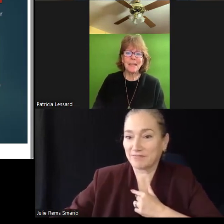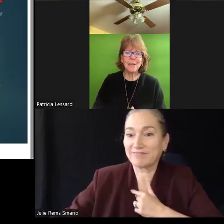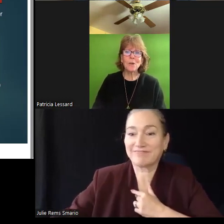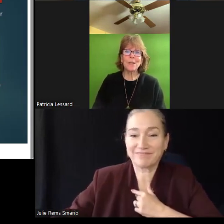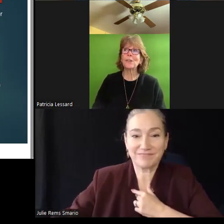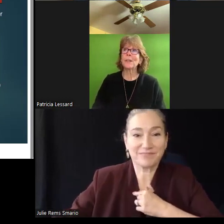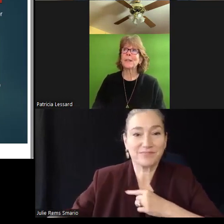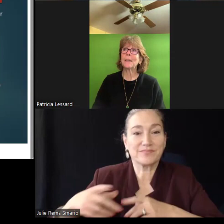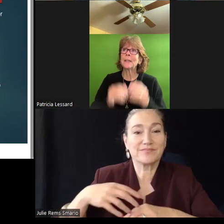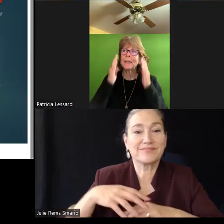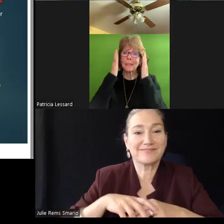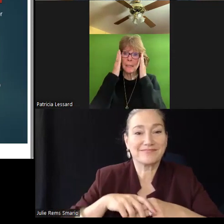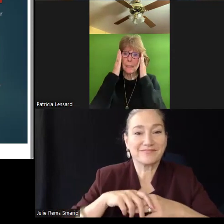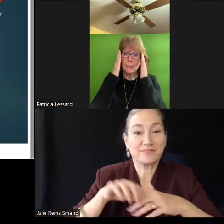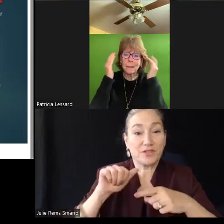And another question.